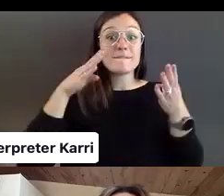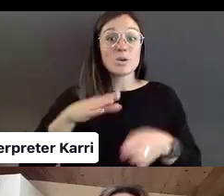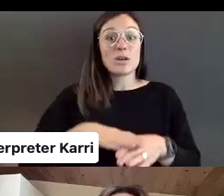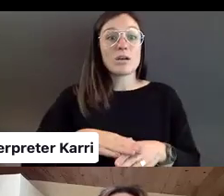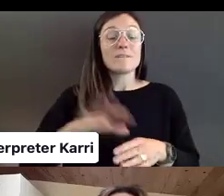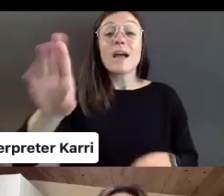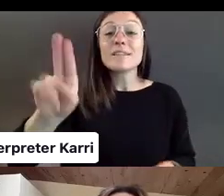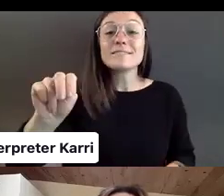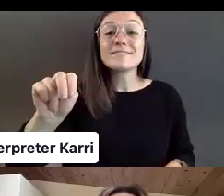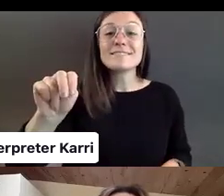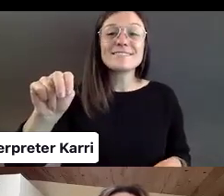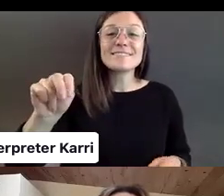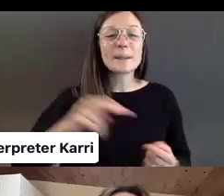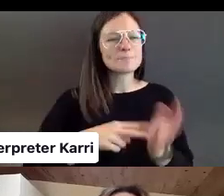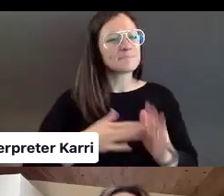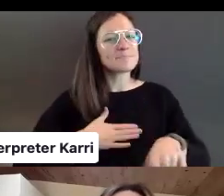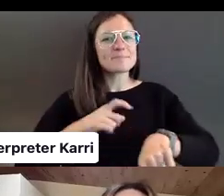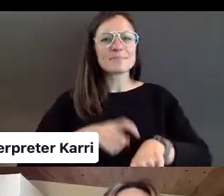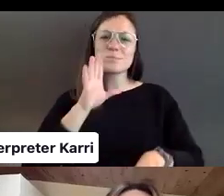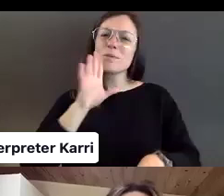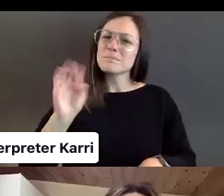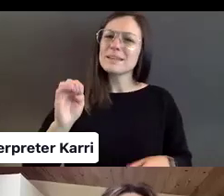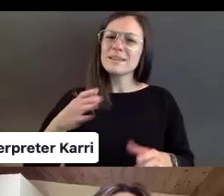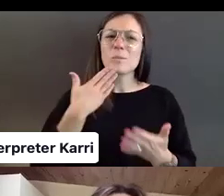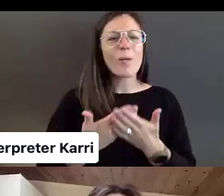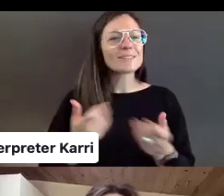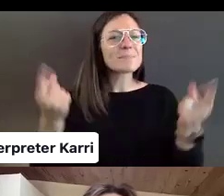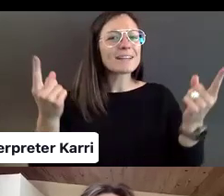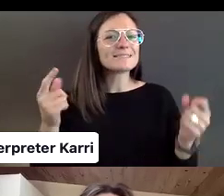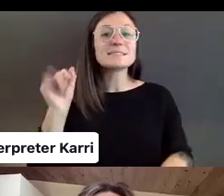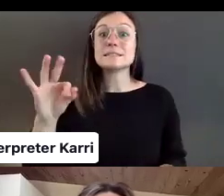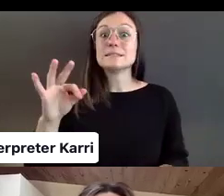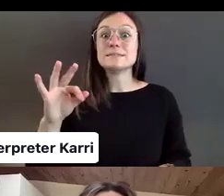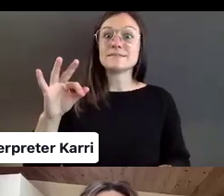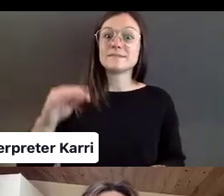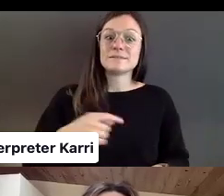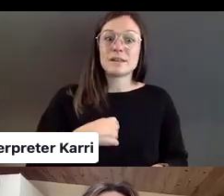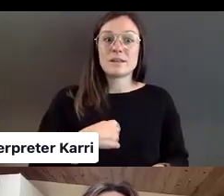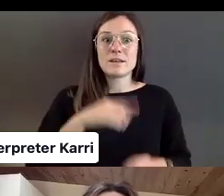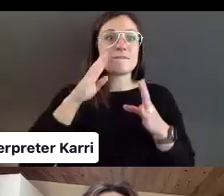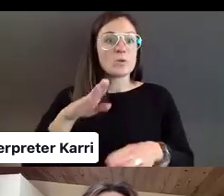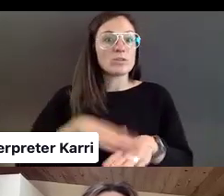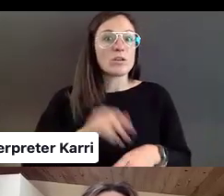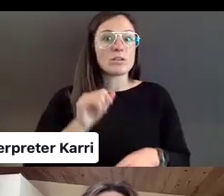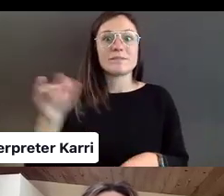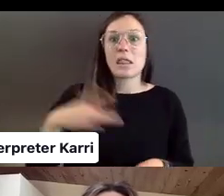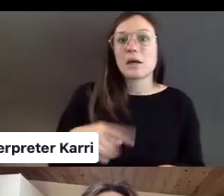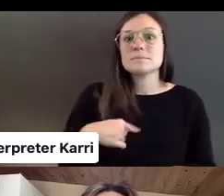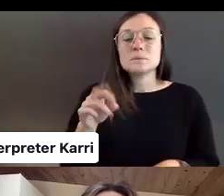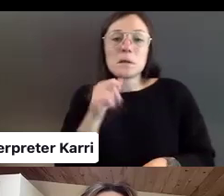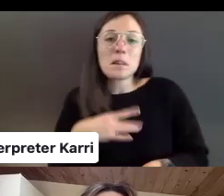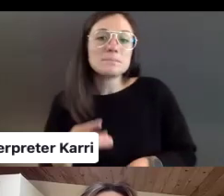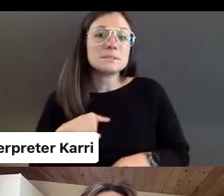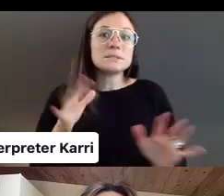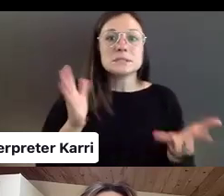fun, then my time will be well spent. If I'm focused on whether or not they like me,